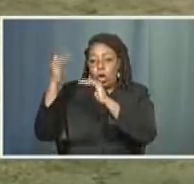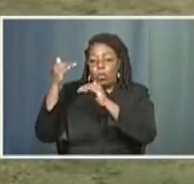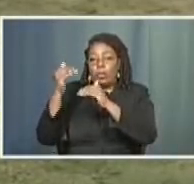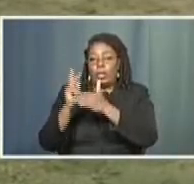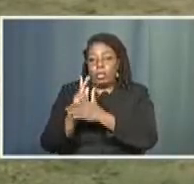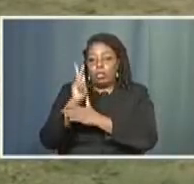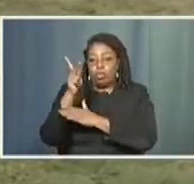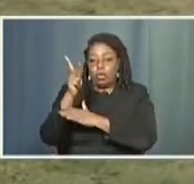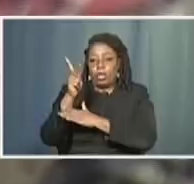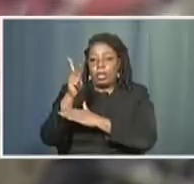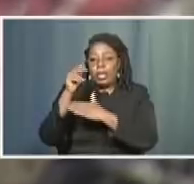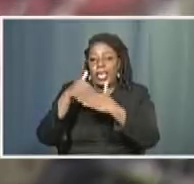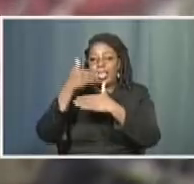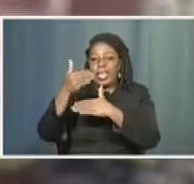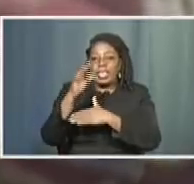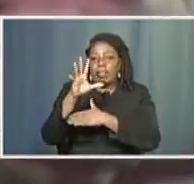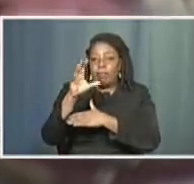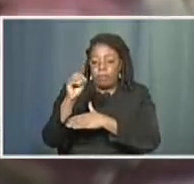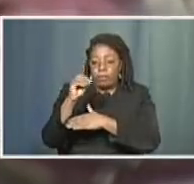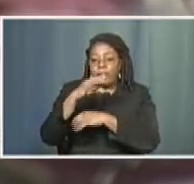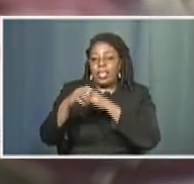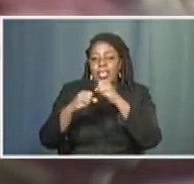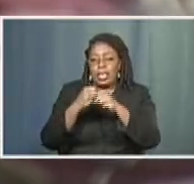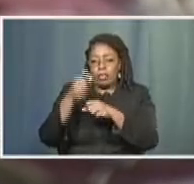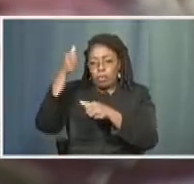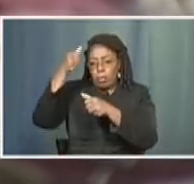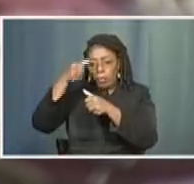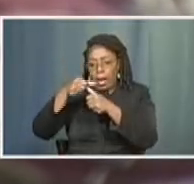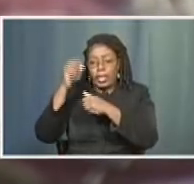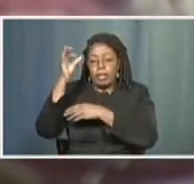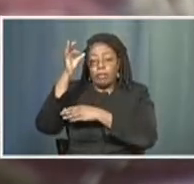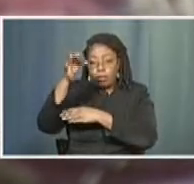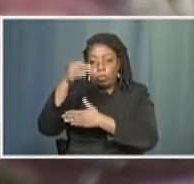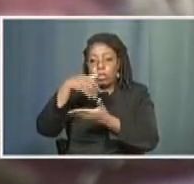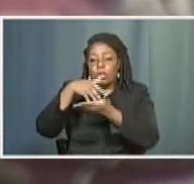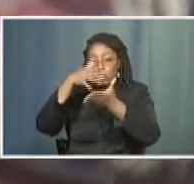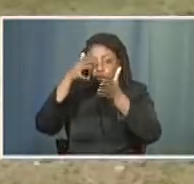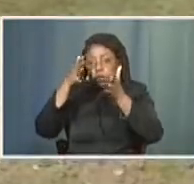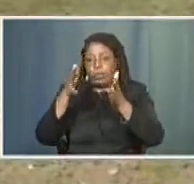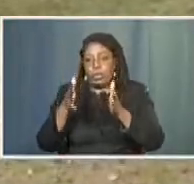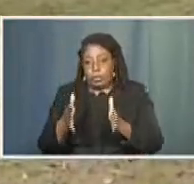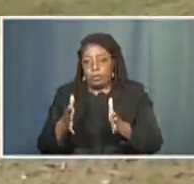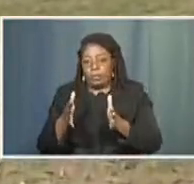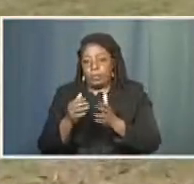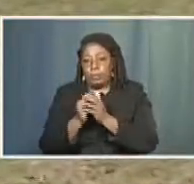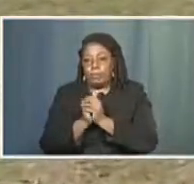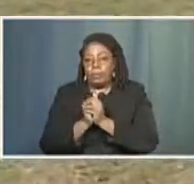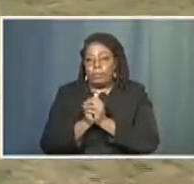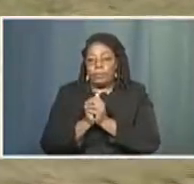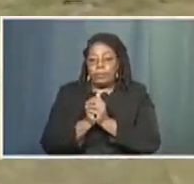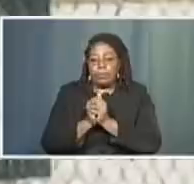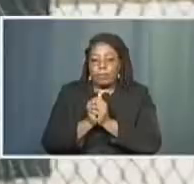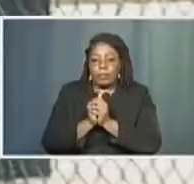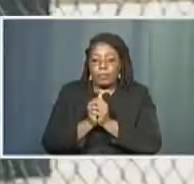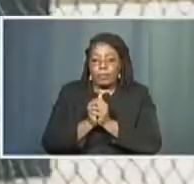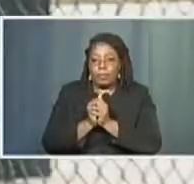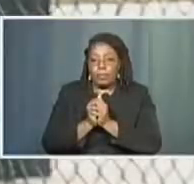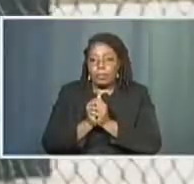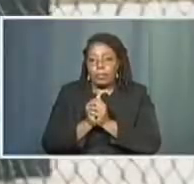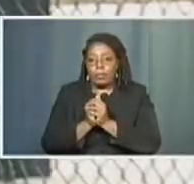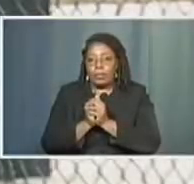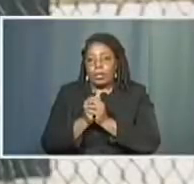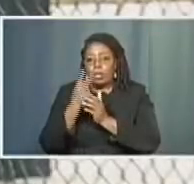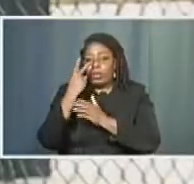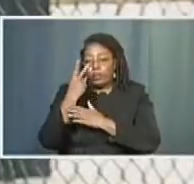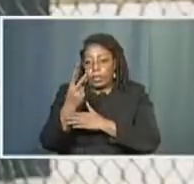another 50 years will remind the institution's future students of its impact. Our excellence can be seen in the